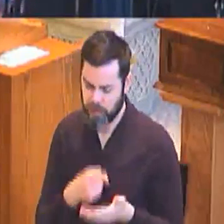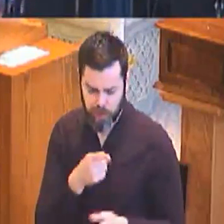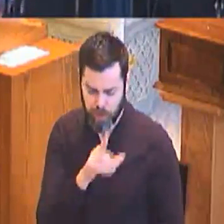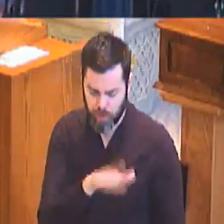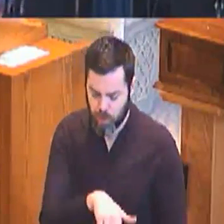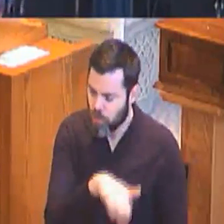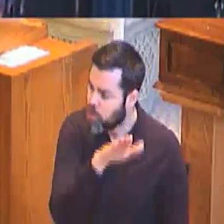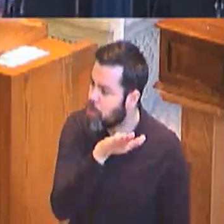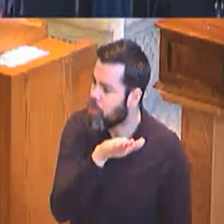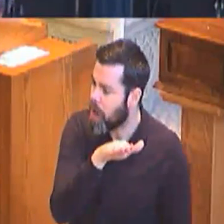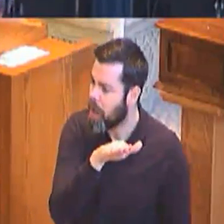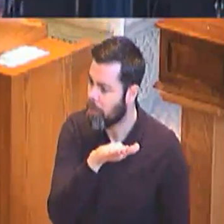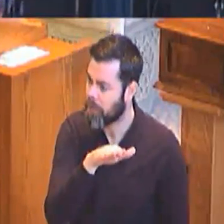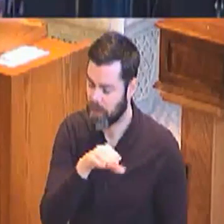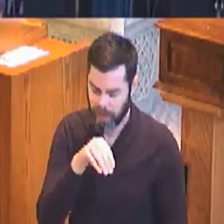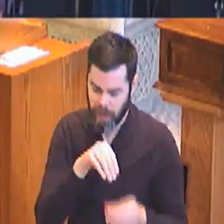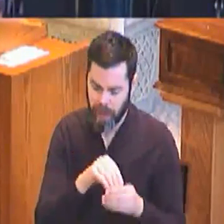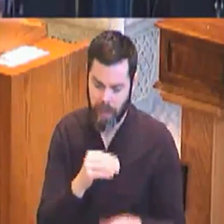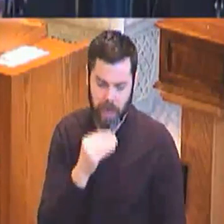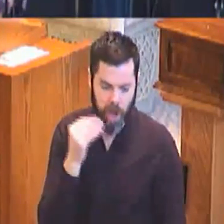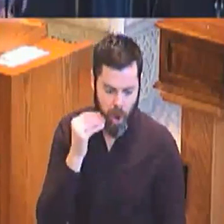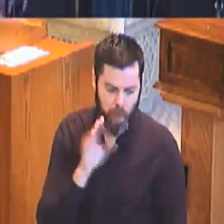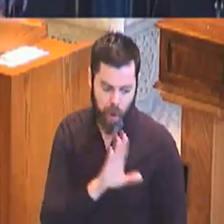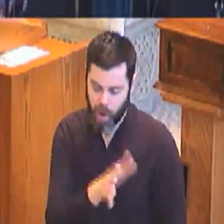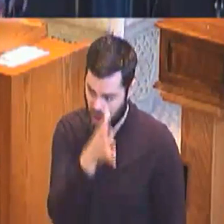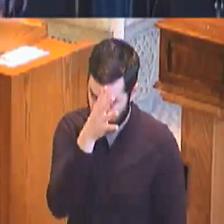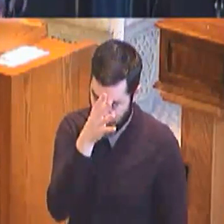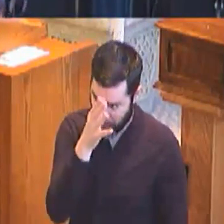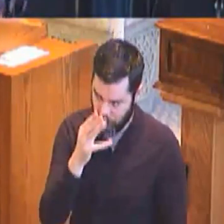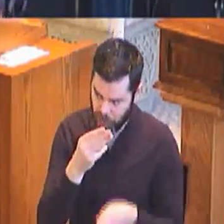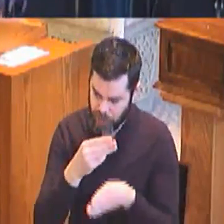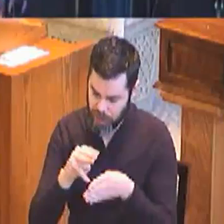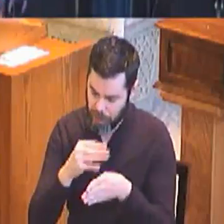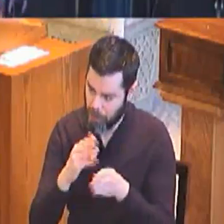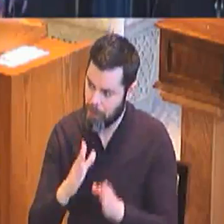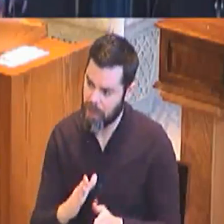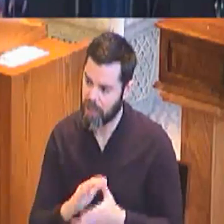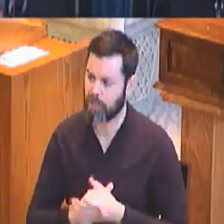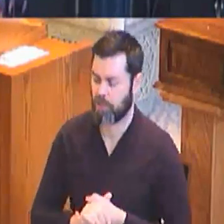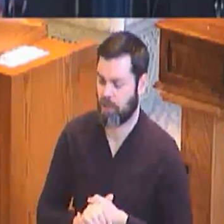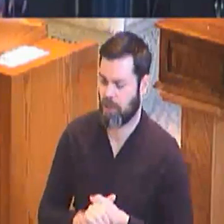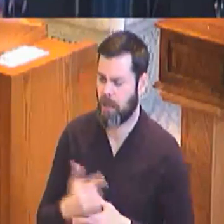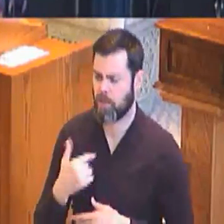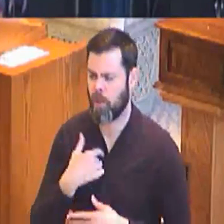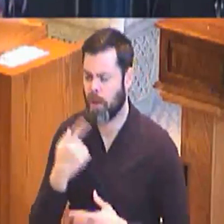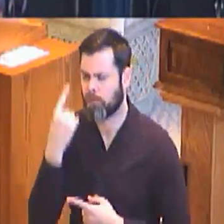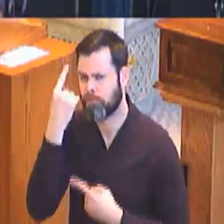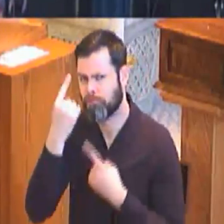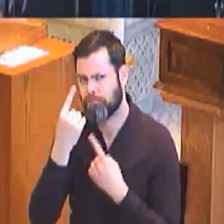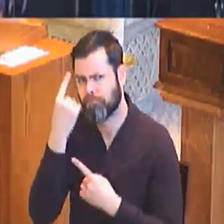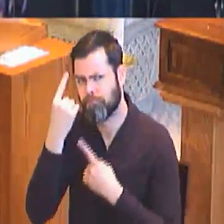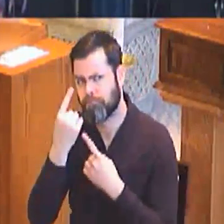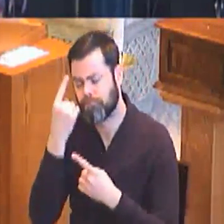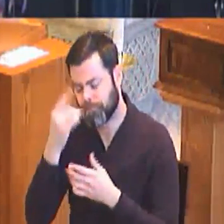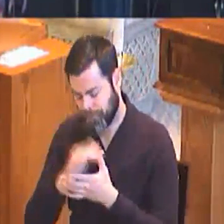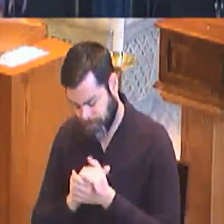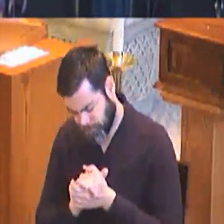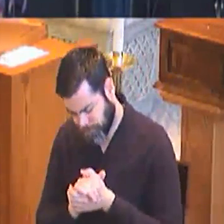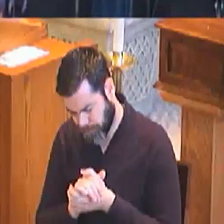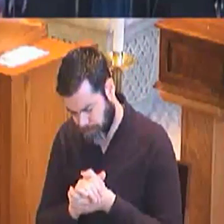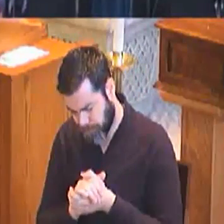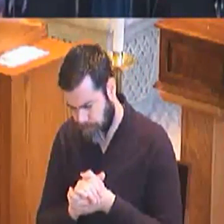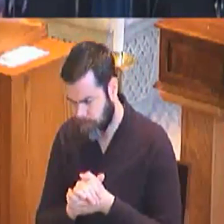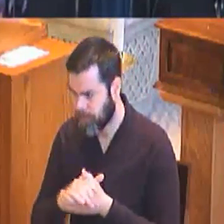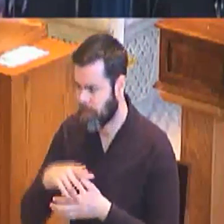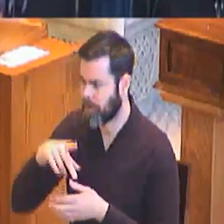up in that home as her father is a minister. And I wondered, you know, as I wondered about, you know,